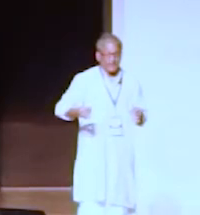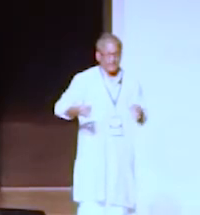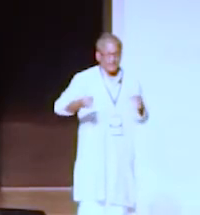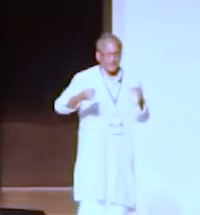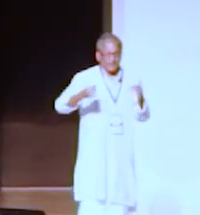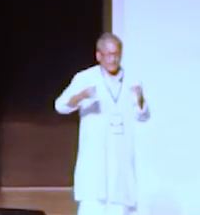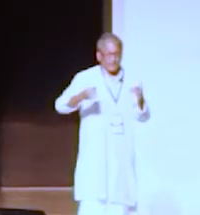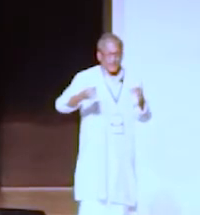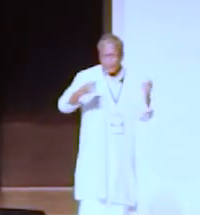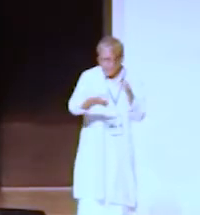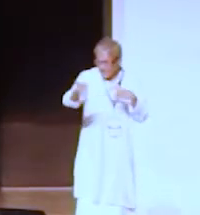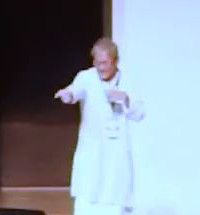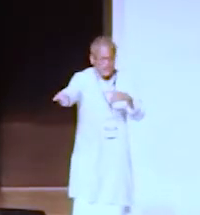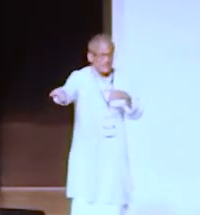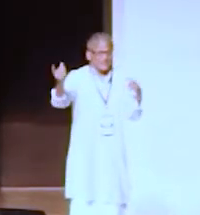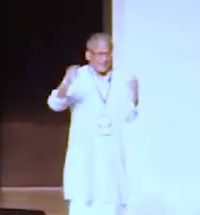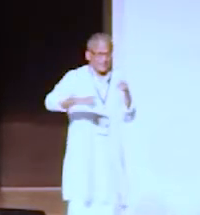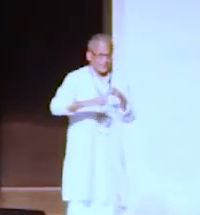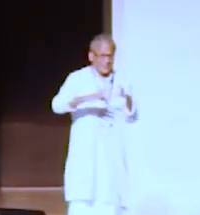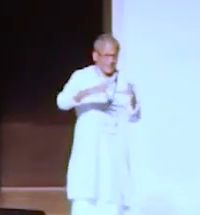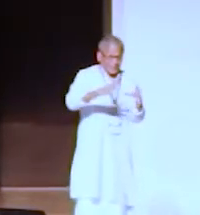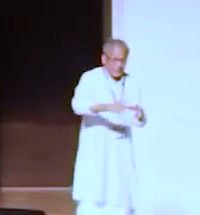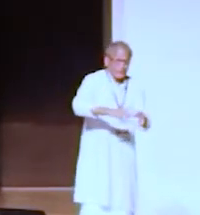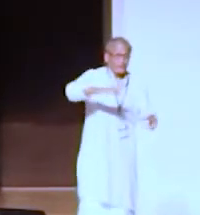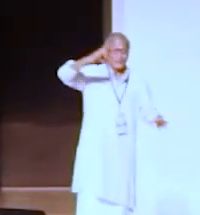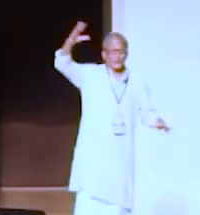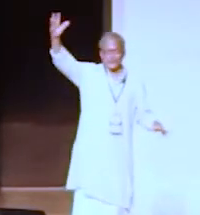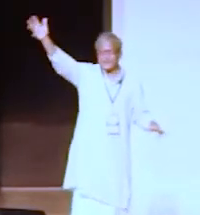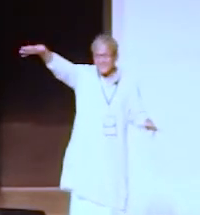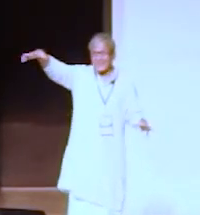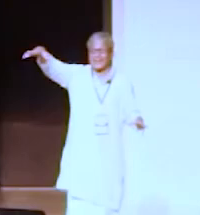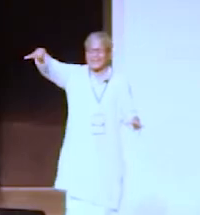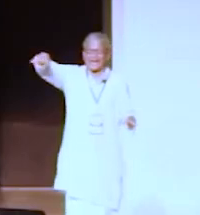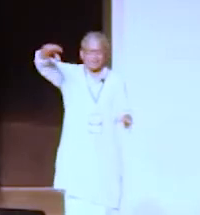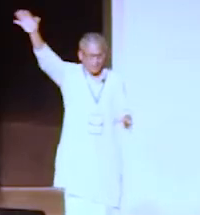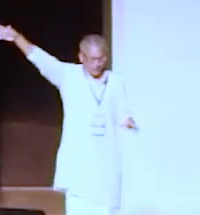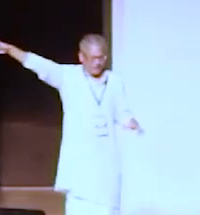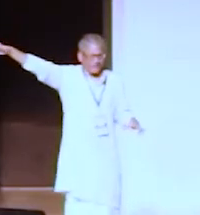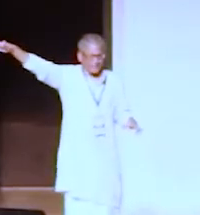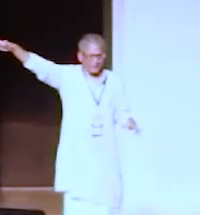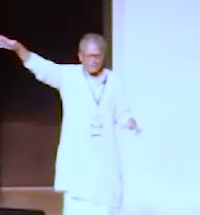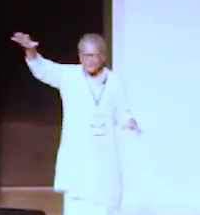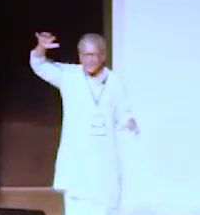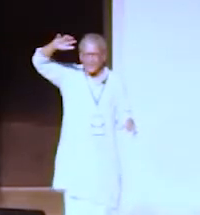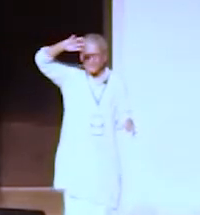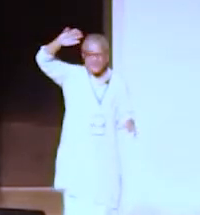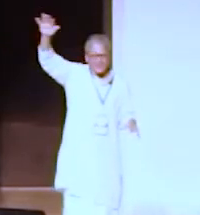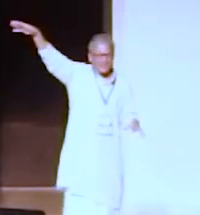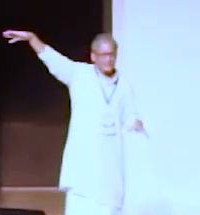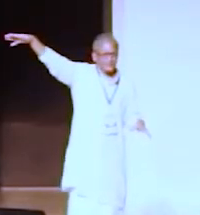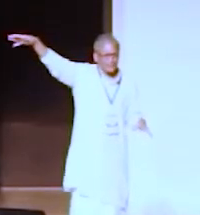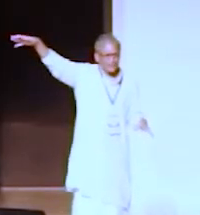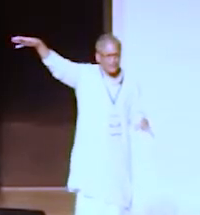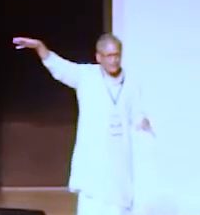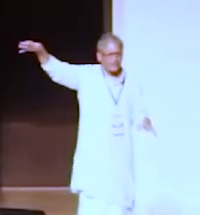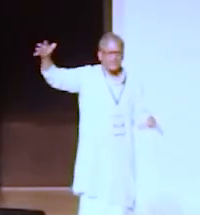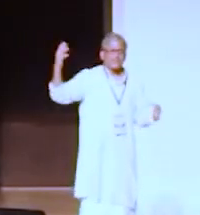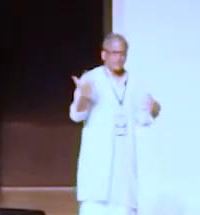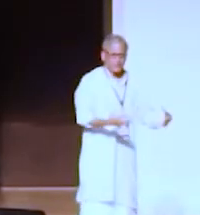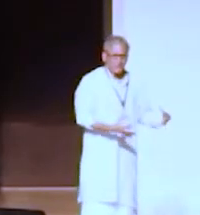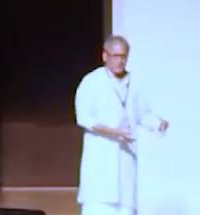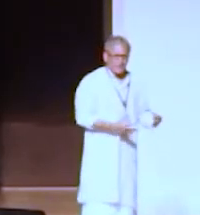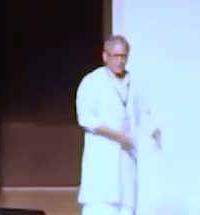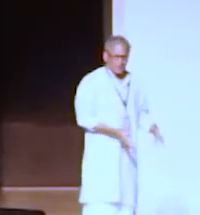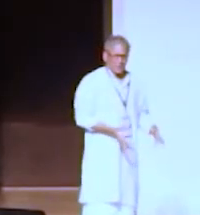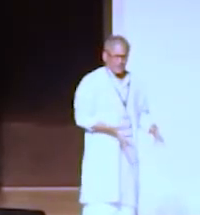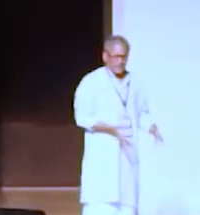And I'm hoping again, Kathy will take this to GDI and beyond, because every country in the global south has the